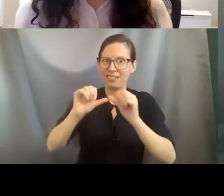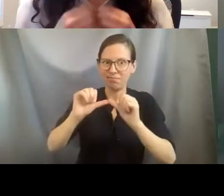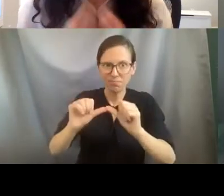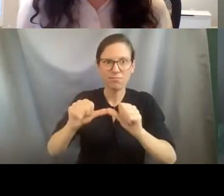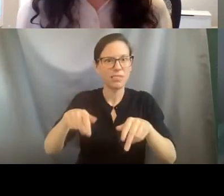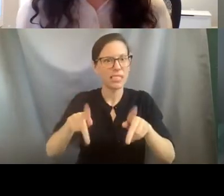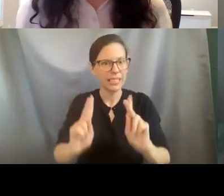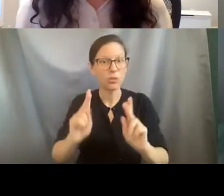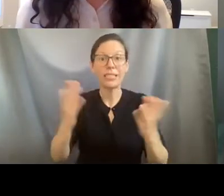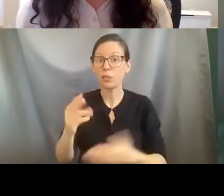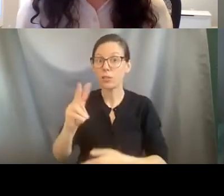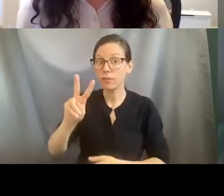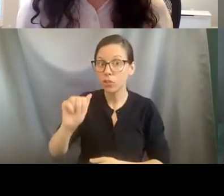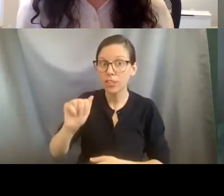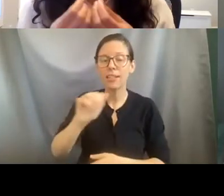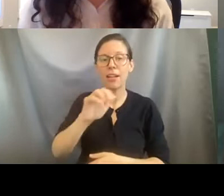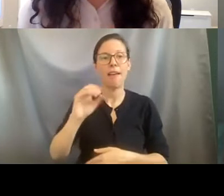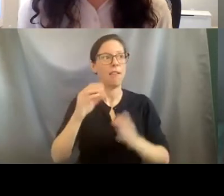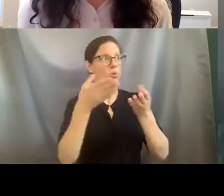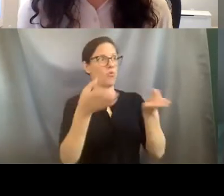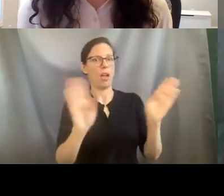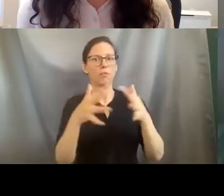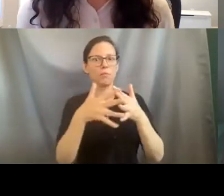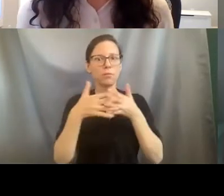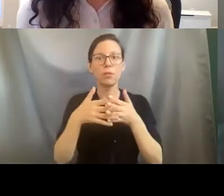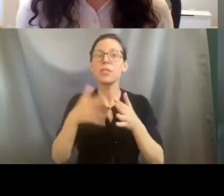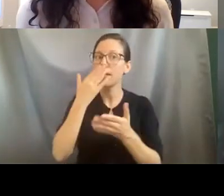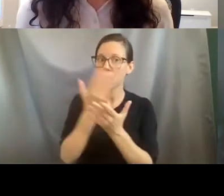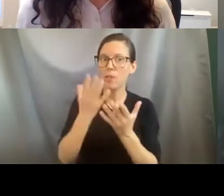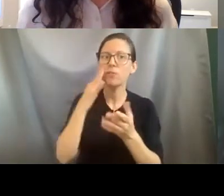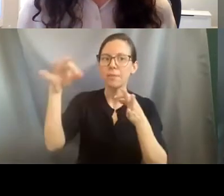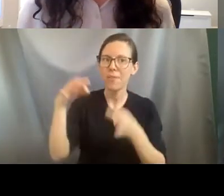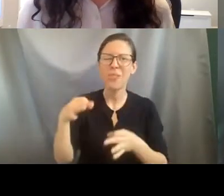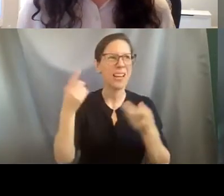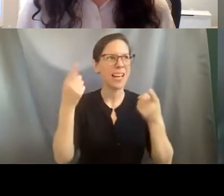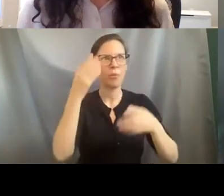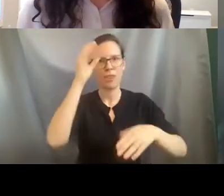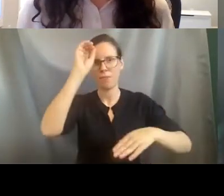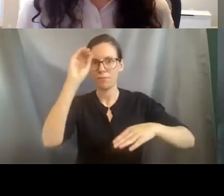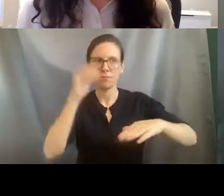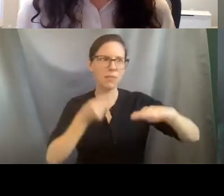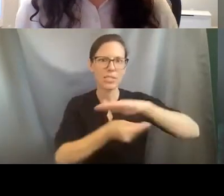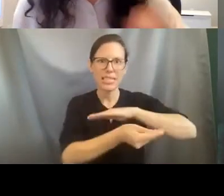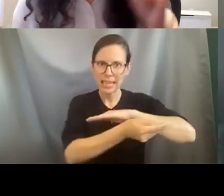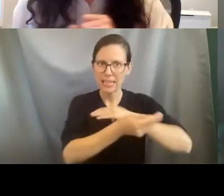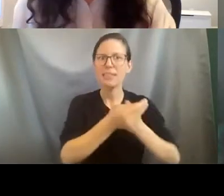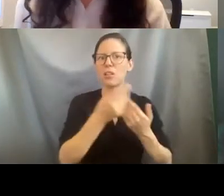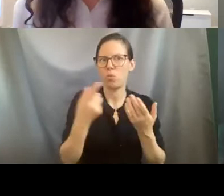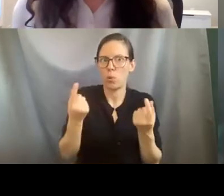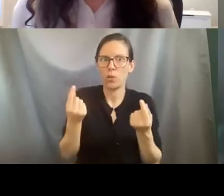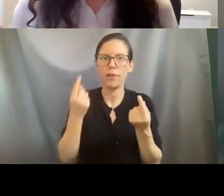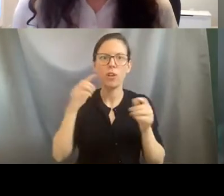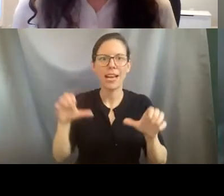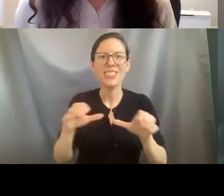we're at and what the leaked opinion is and what we can do to take action. So I'm going to turn it over now to our other